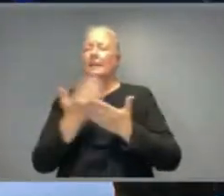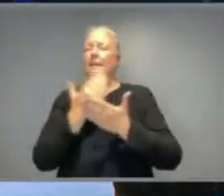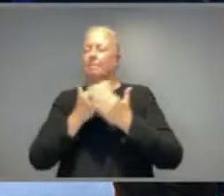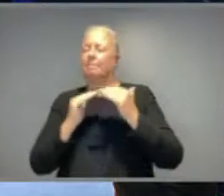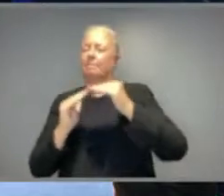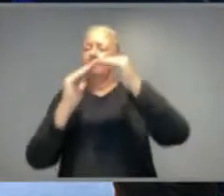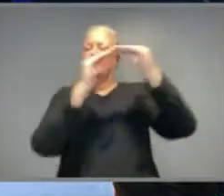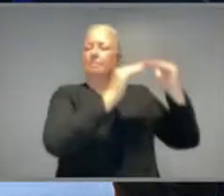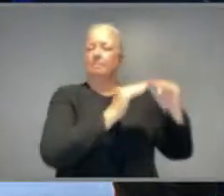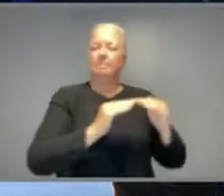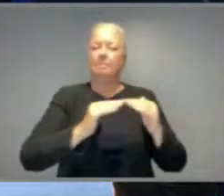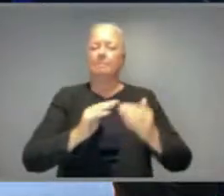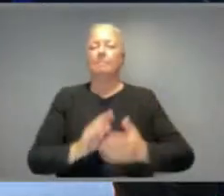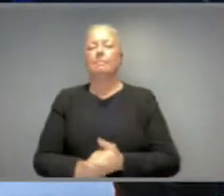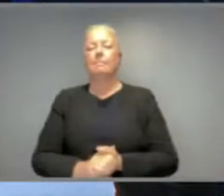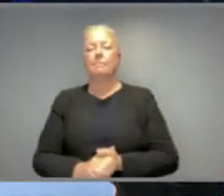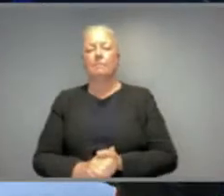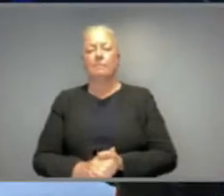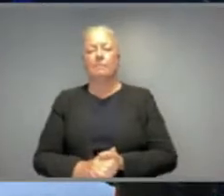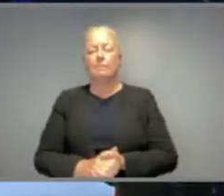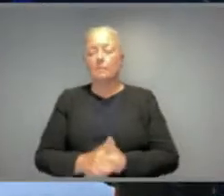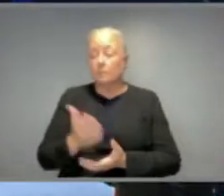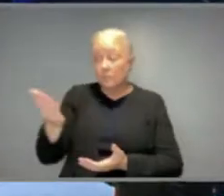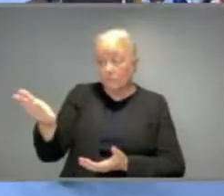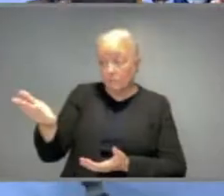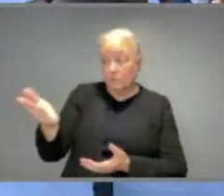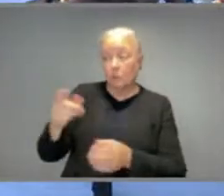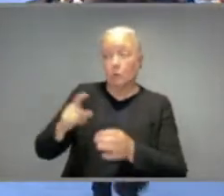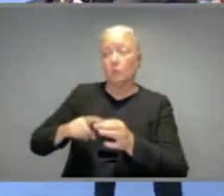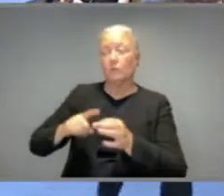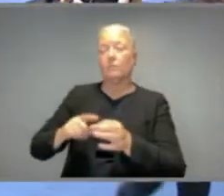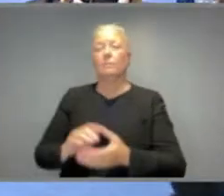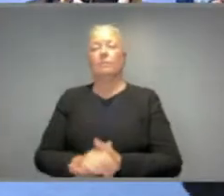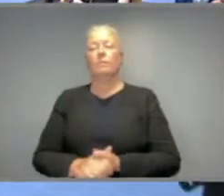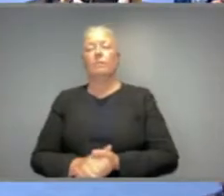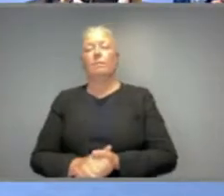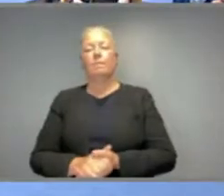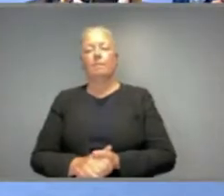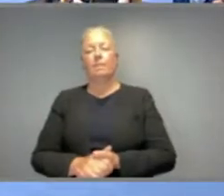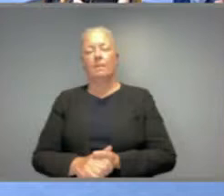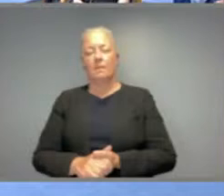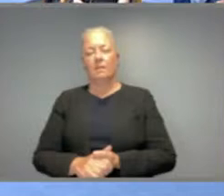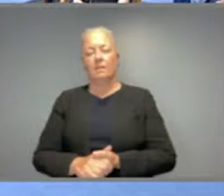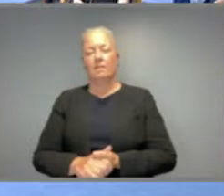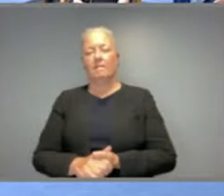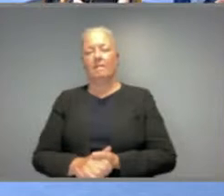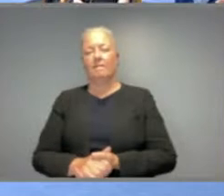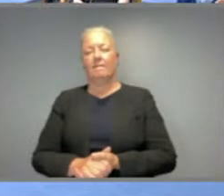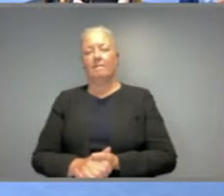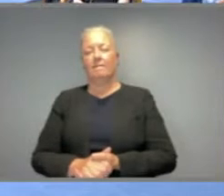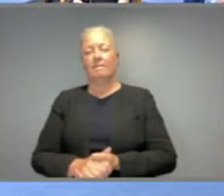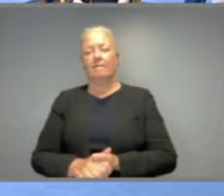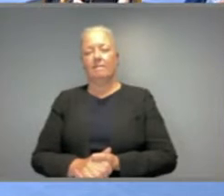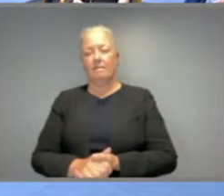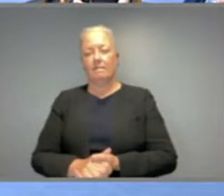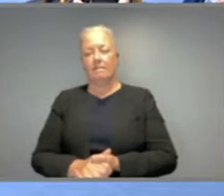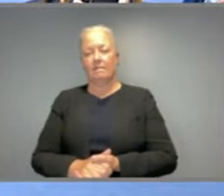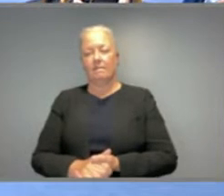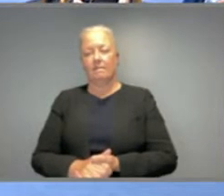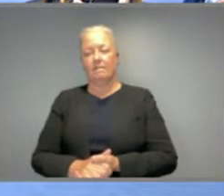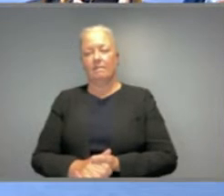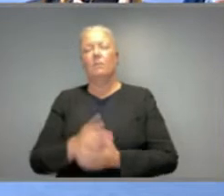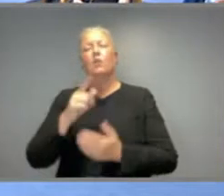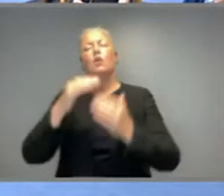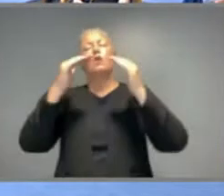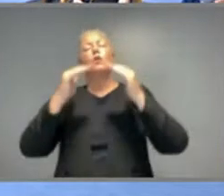Kieran? Or? Prime Minister, Sorry, here there. Question for Professor McVernon. Just in regards to the low-level restrictions that will start to